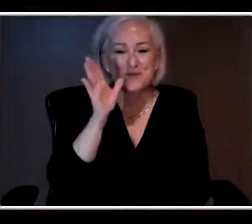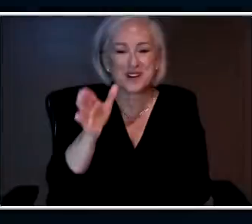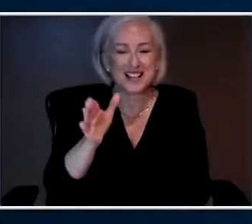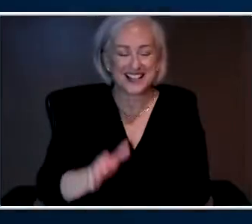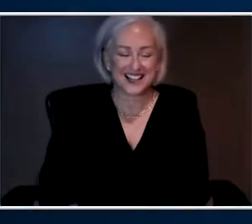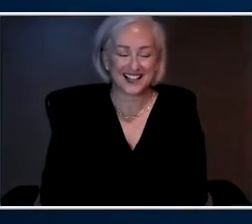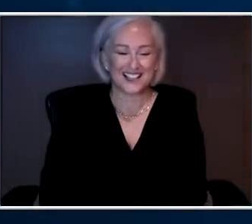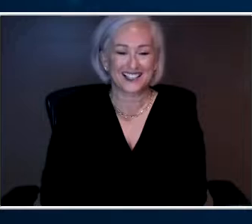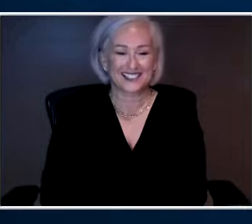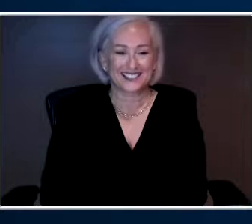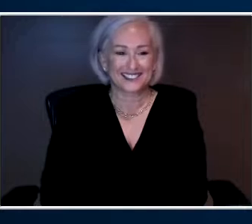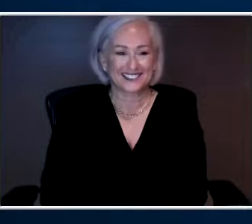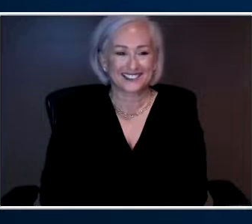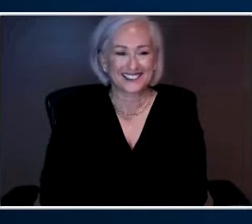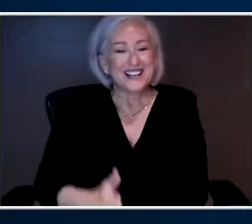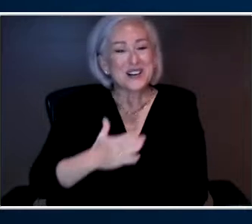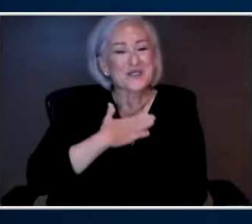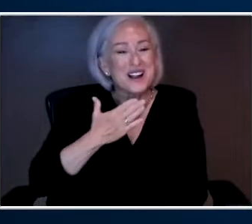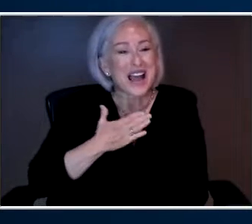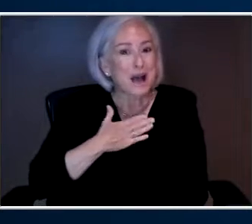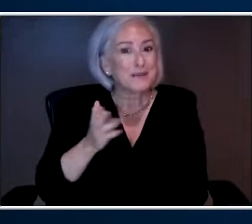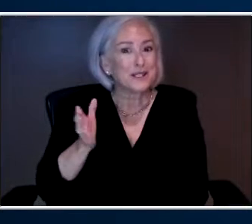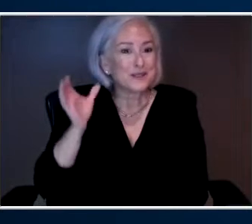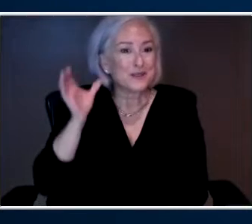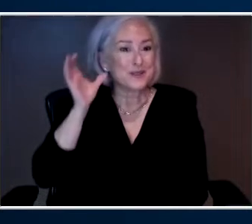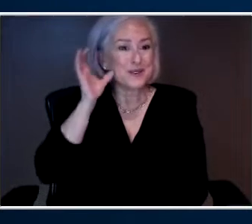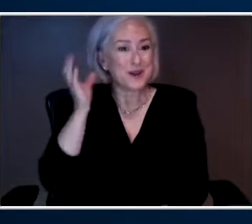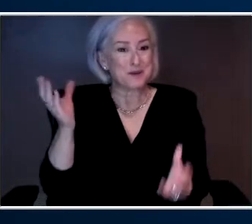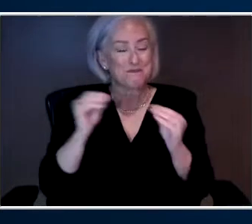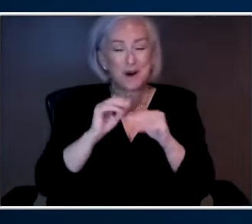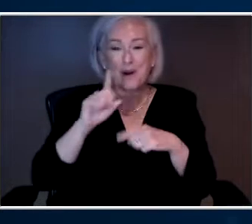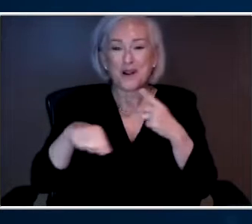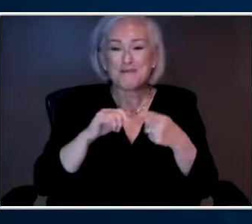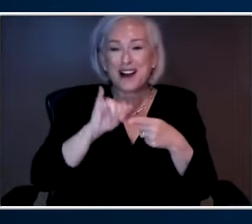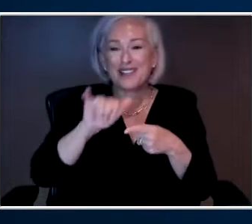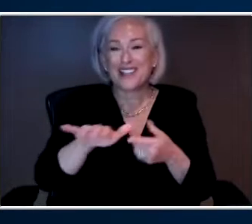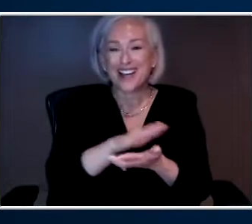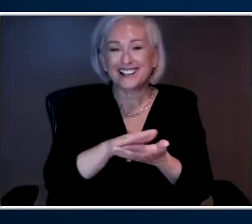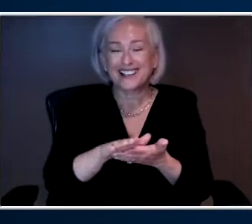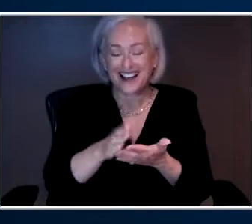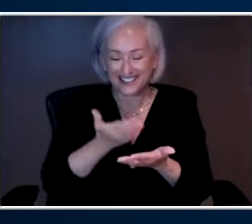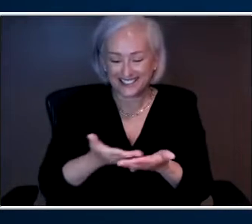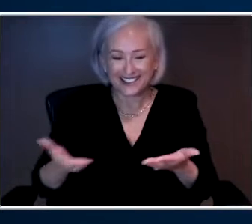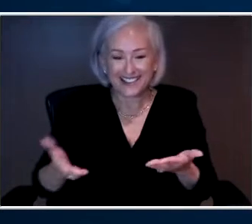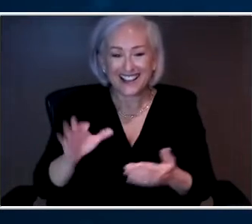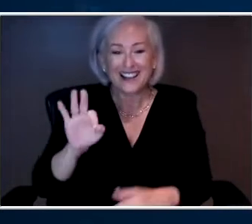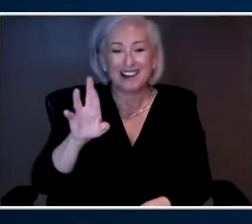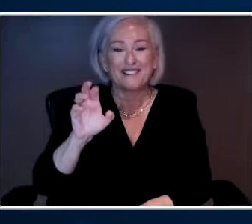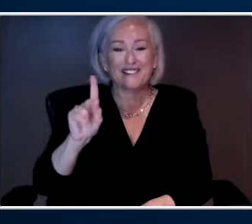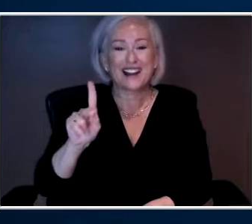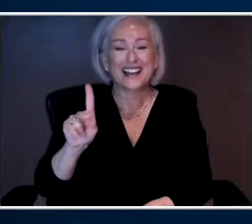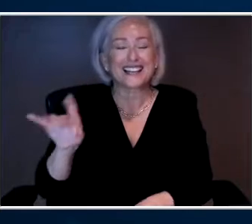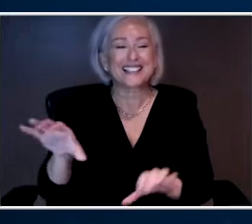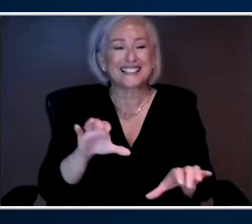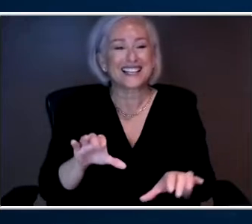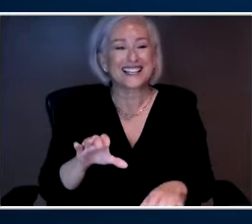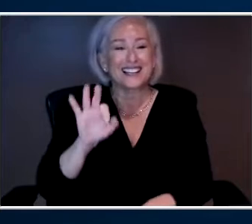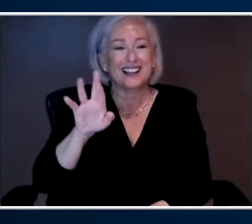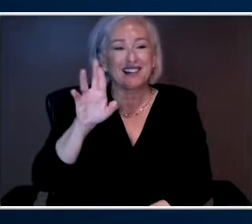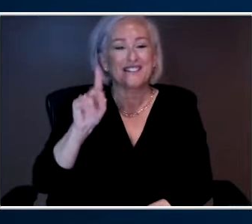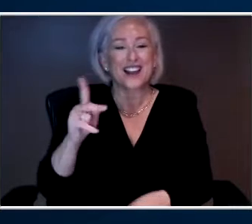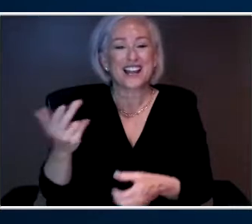And we are so happy to hear more about this act of kindness from Frank himself this morning. He joins us from his home in Spring Hill,